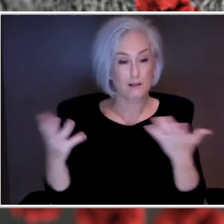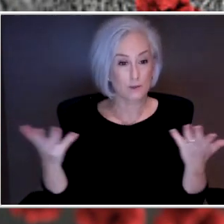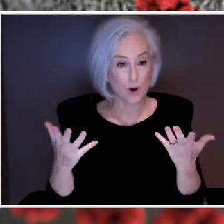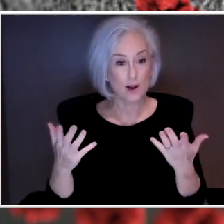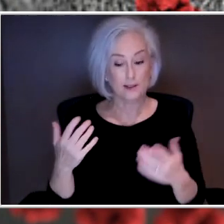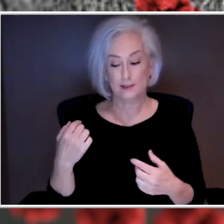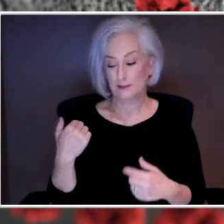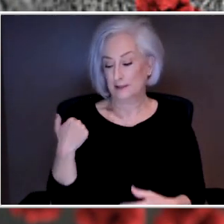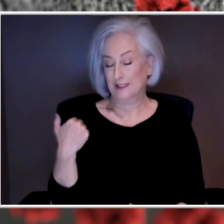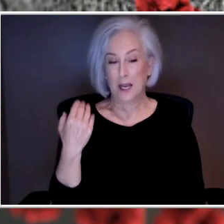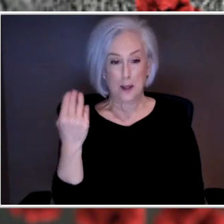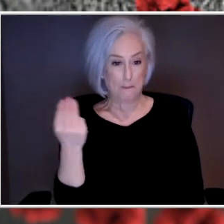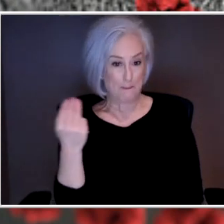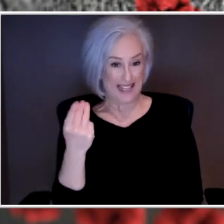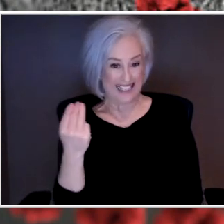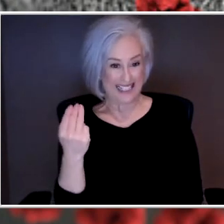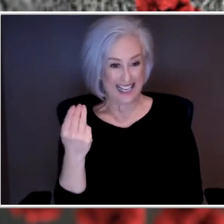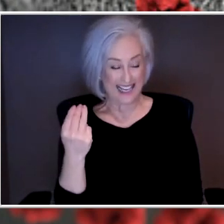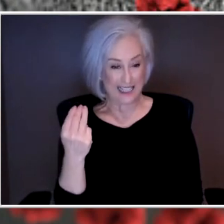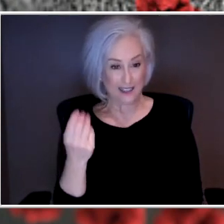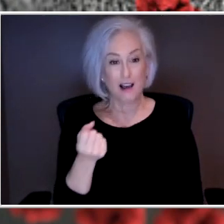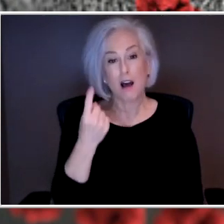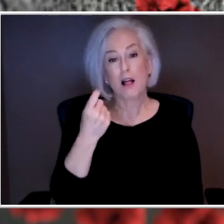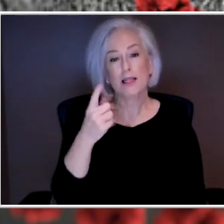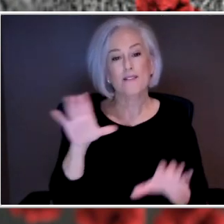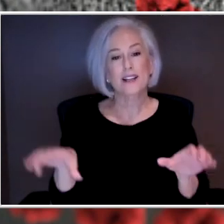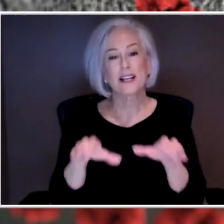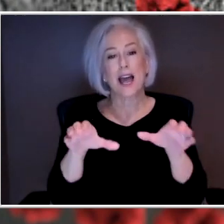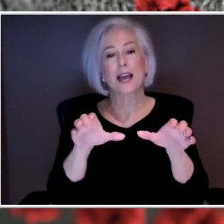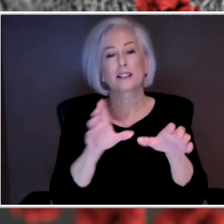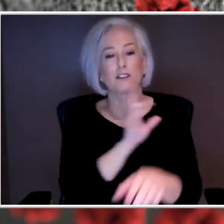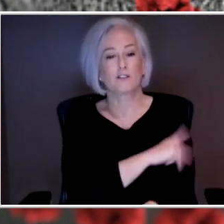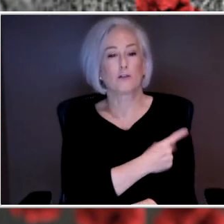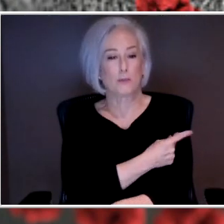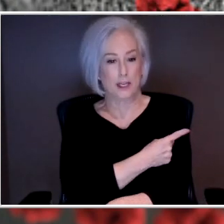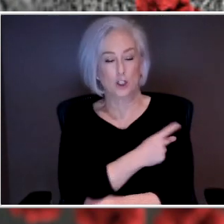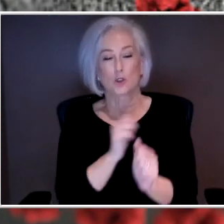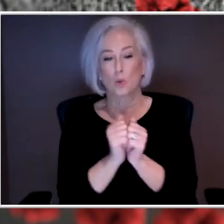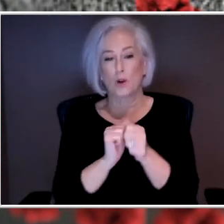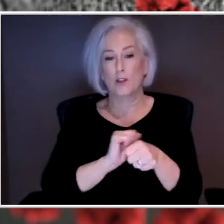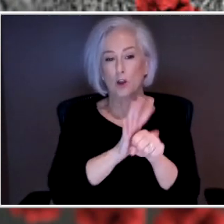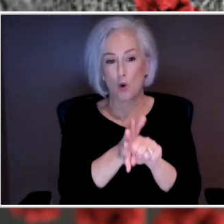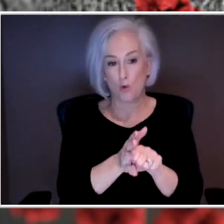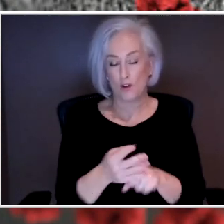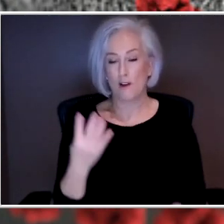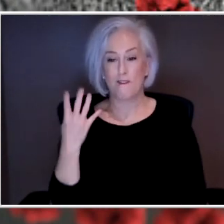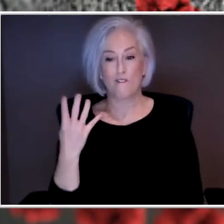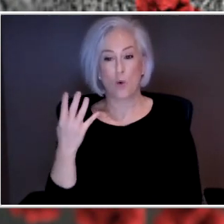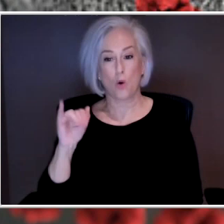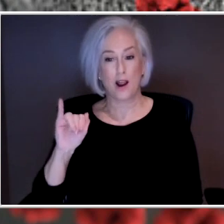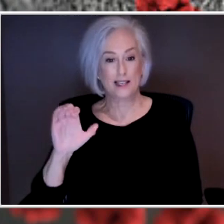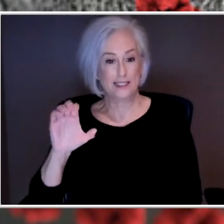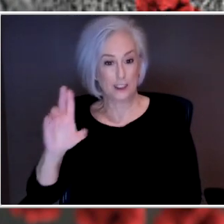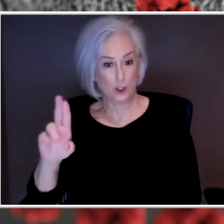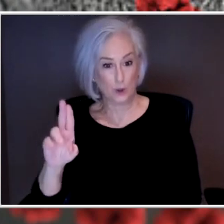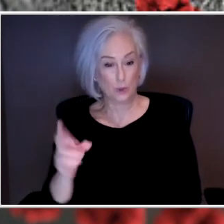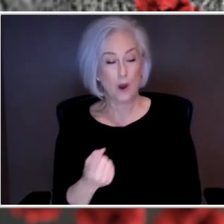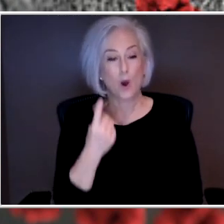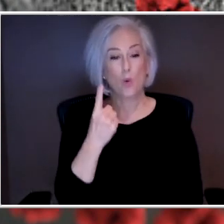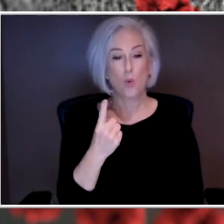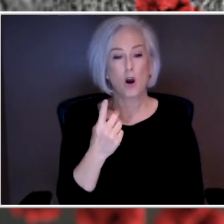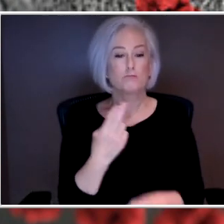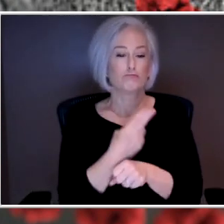had, we had 11 active cases in the hospital, including 4 in the ICU, and one of those patients on a